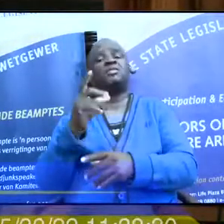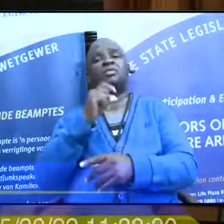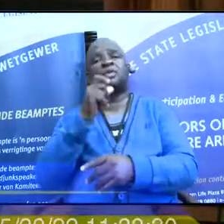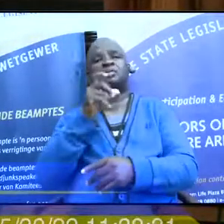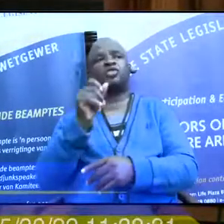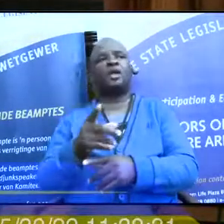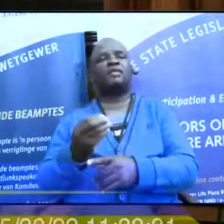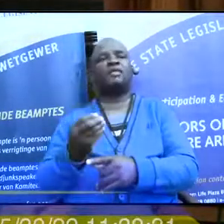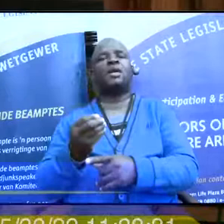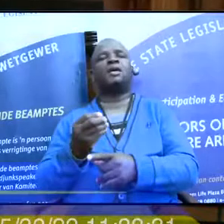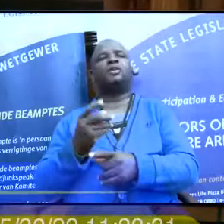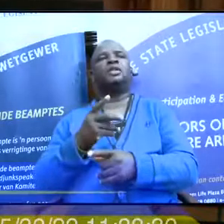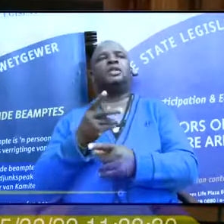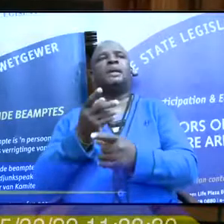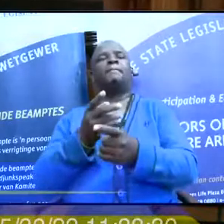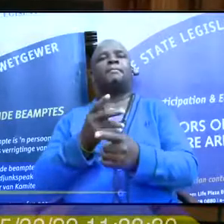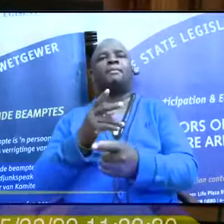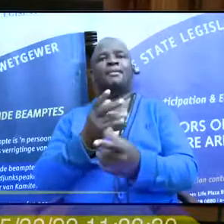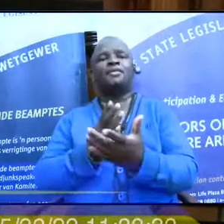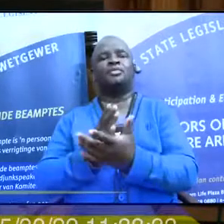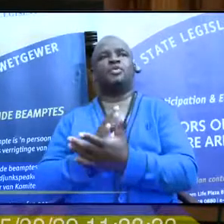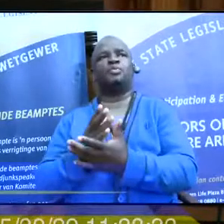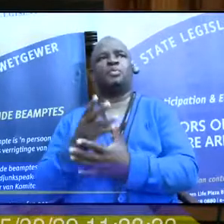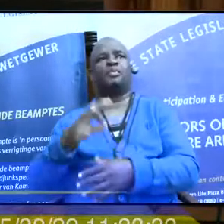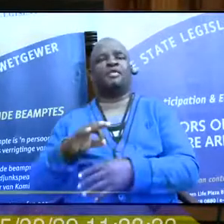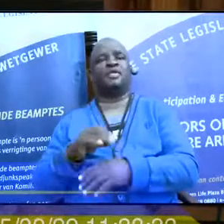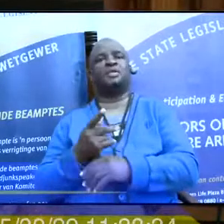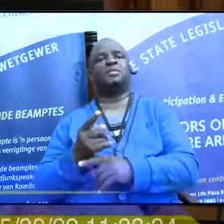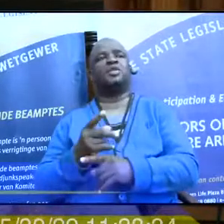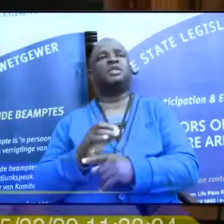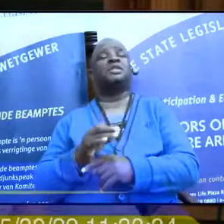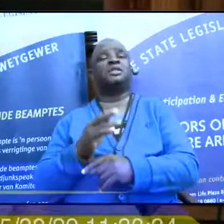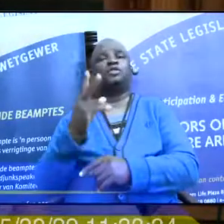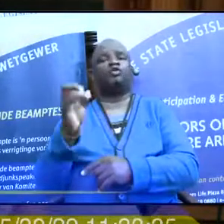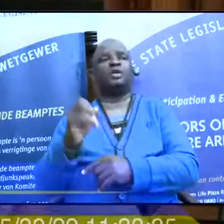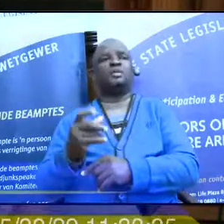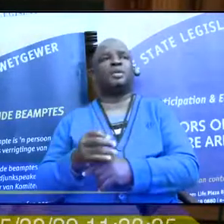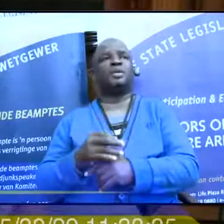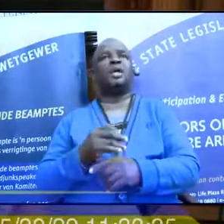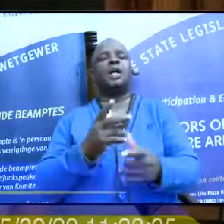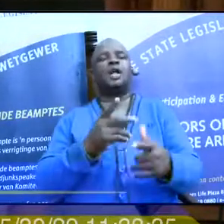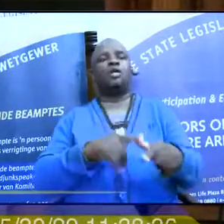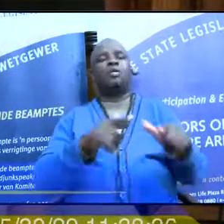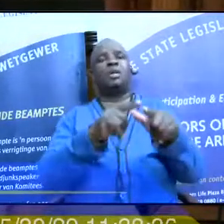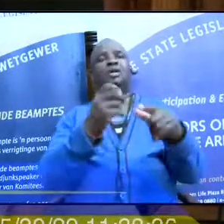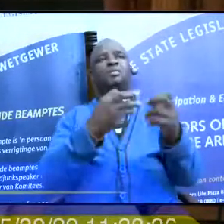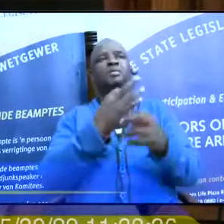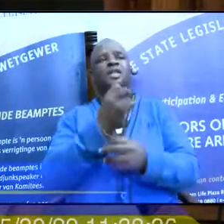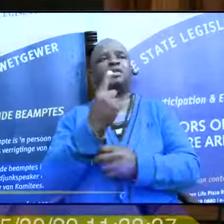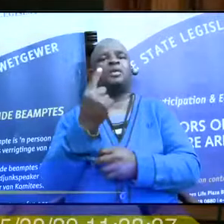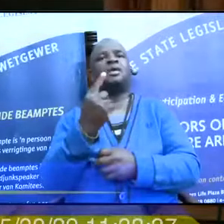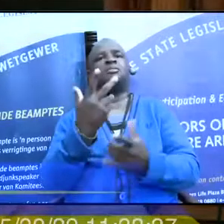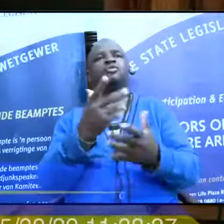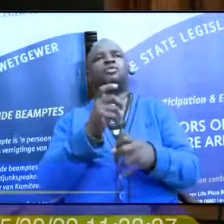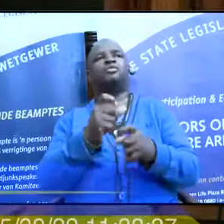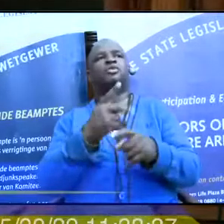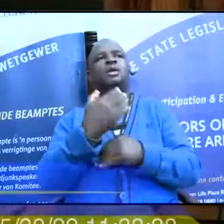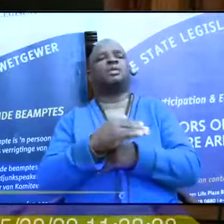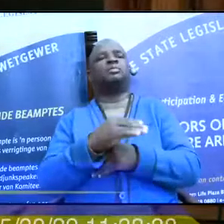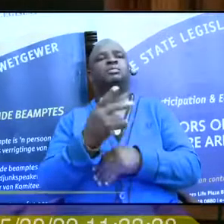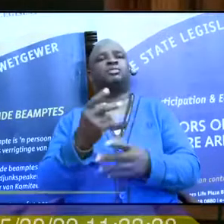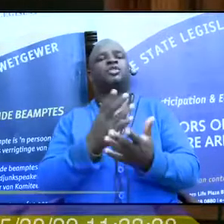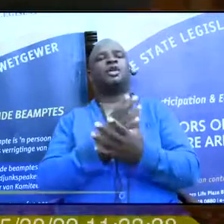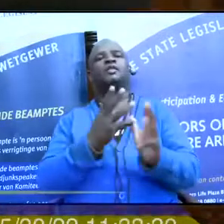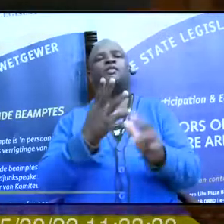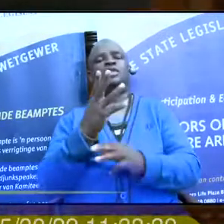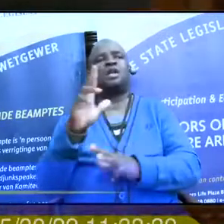workers and it's 20 and the local individual has 31 percent and the foreign person has the balance of